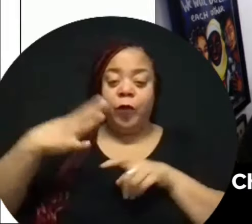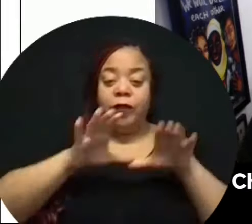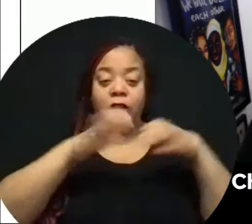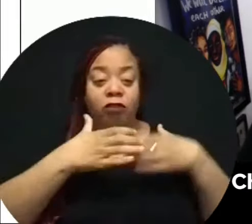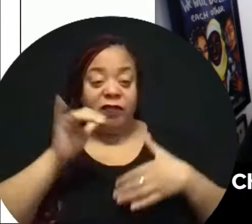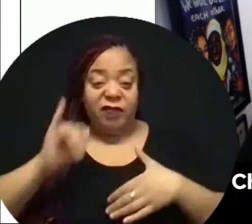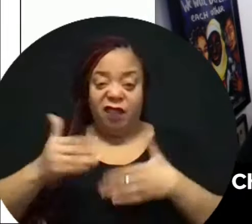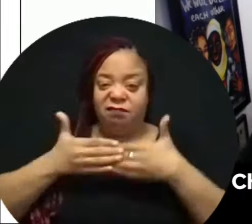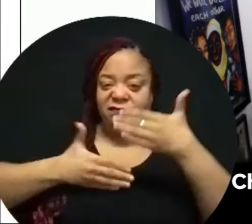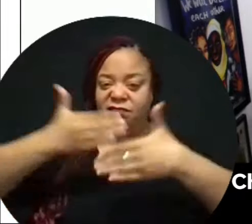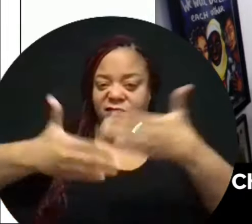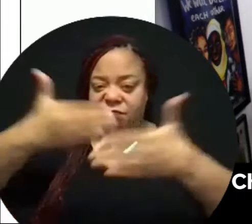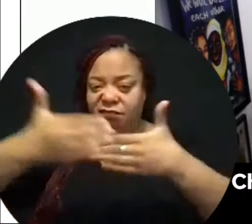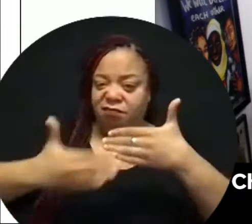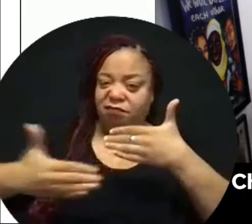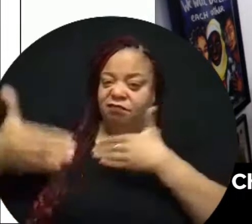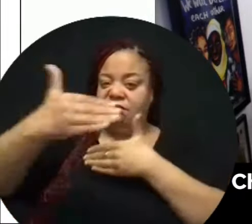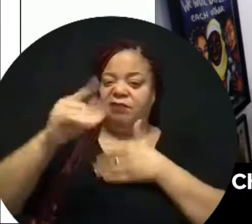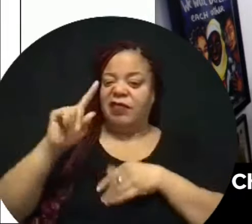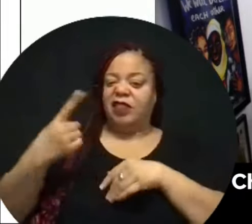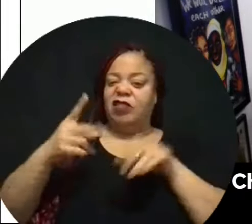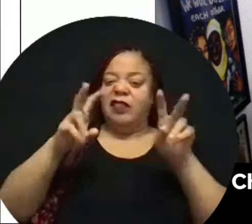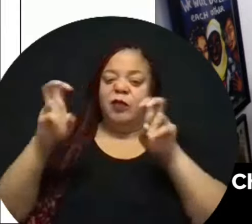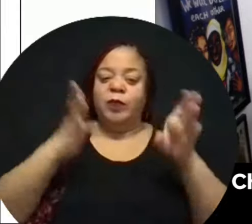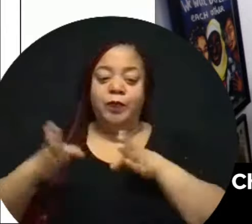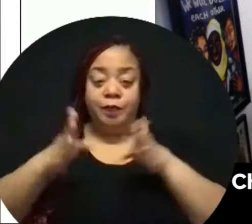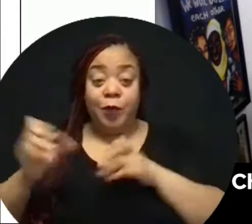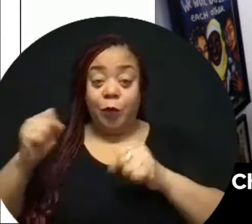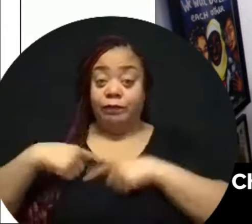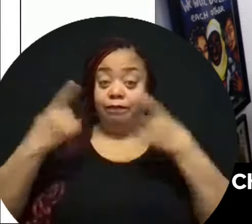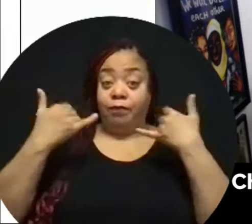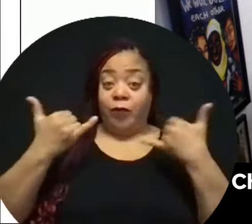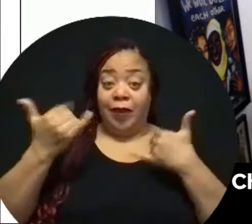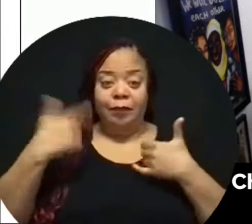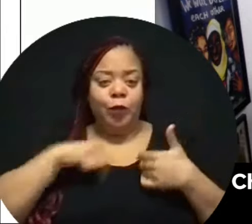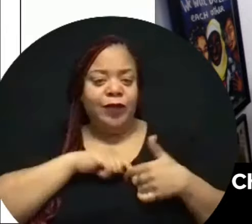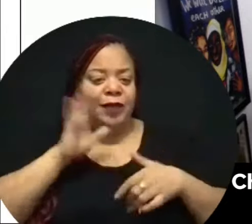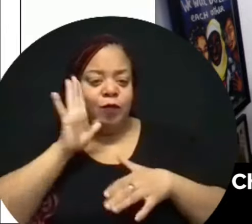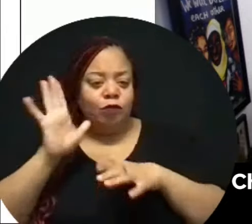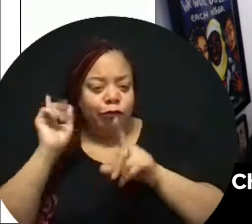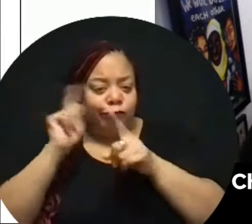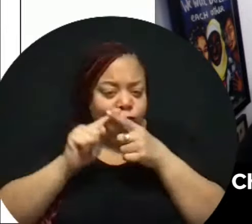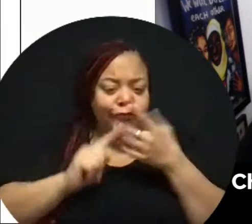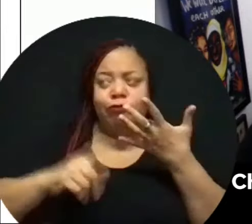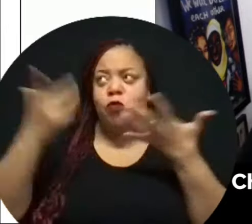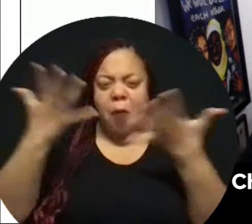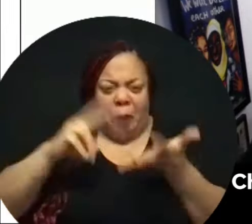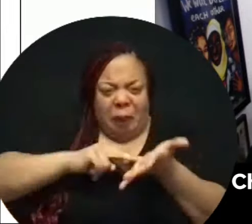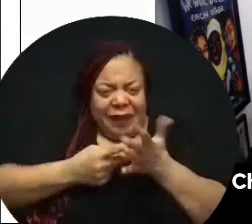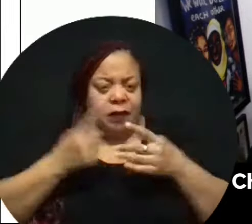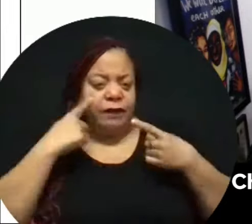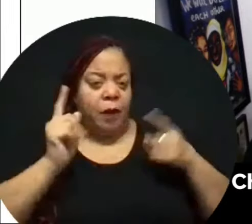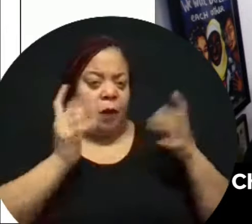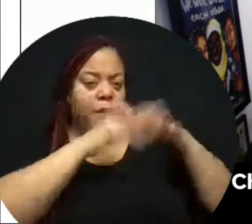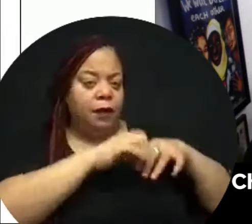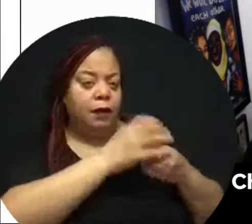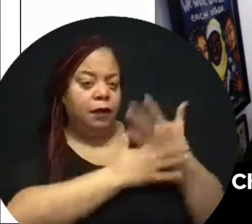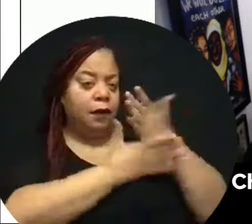going to introduce in a moment. But I wanted to explain a little bit about the format for our panel, because it's going to be somewhat